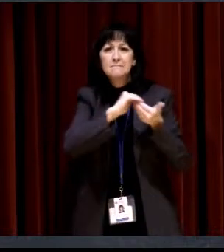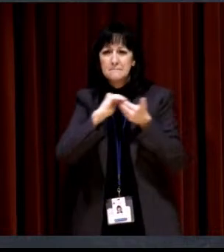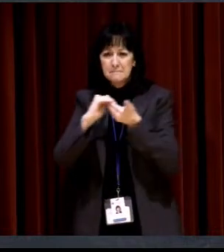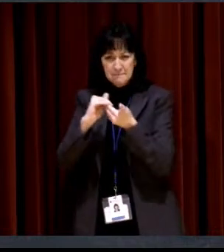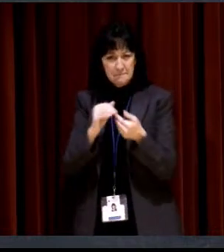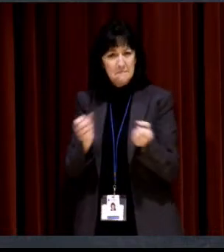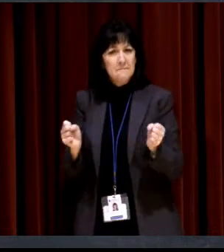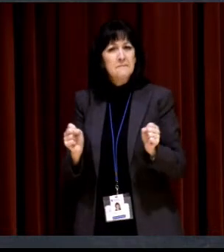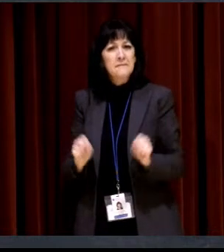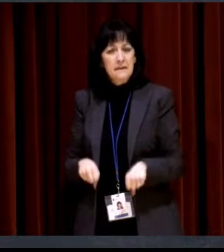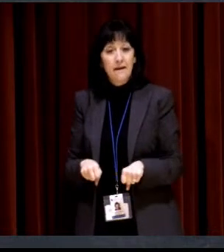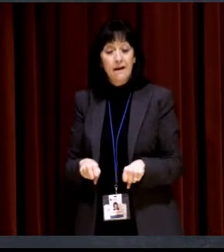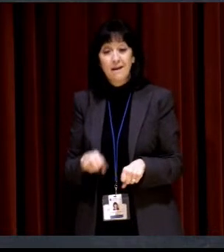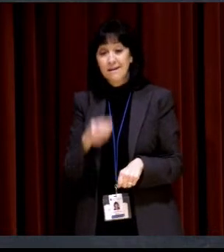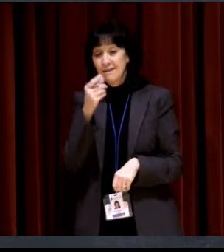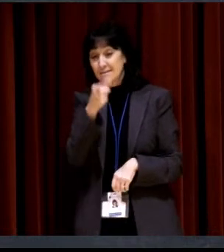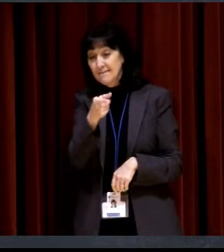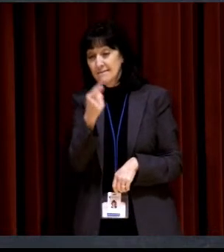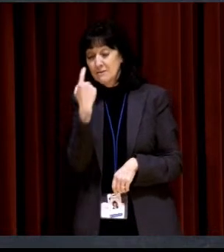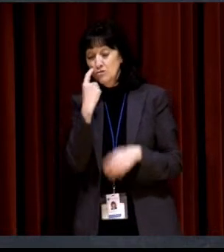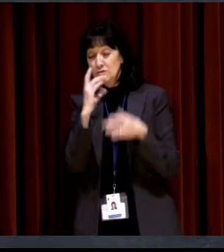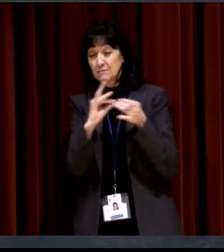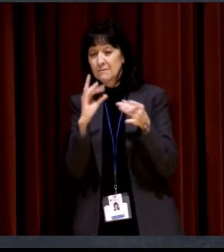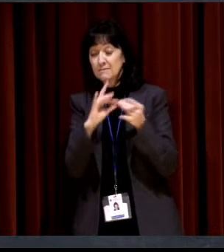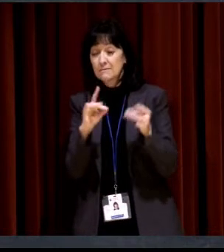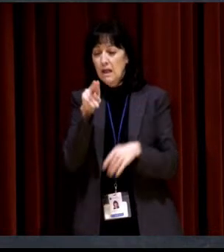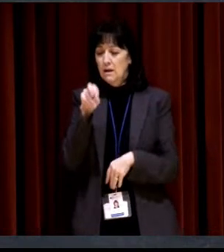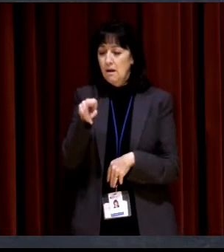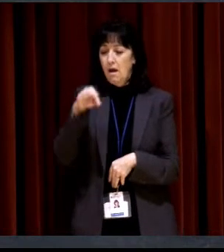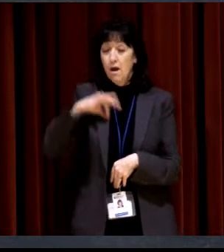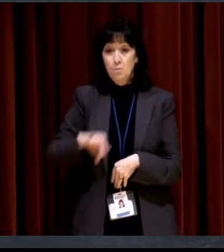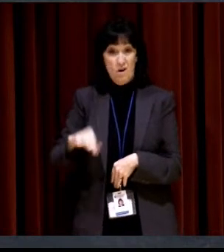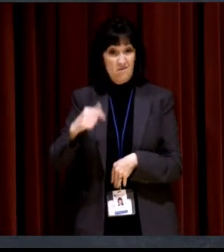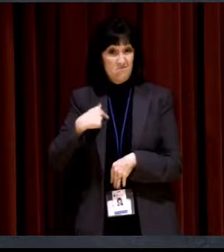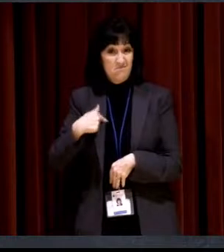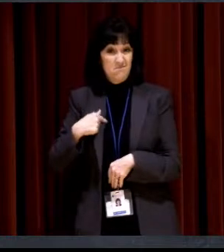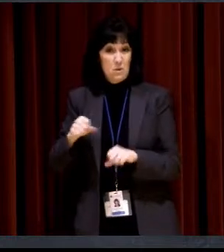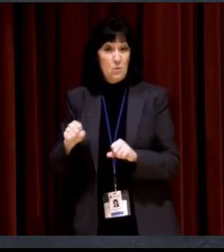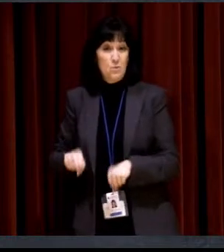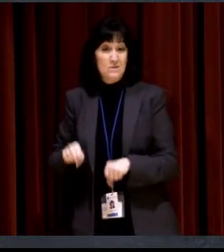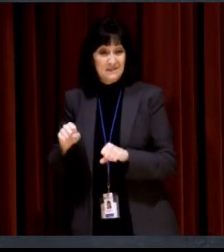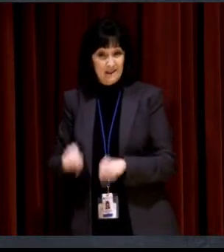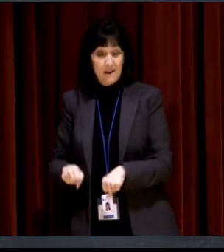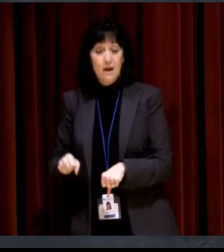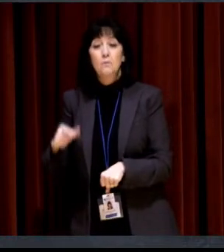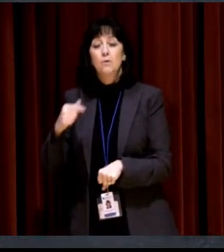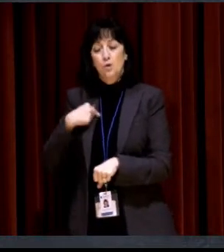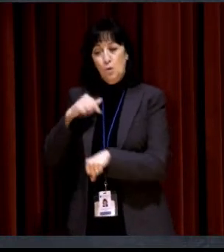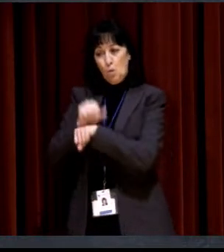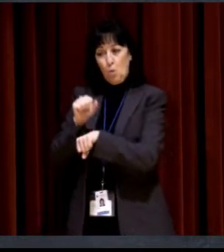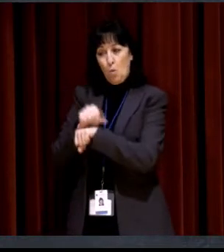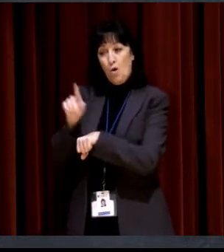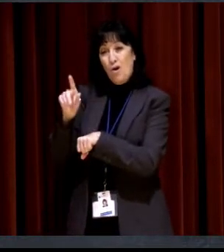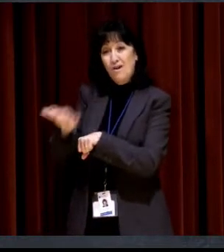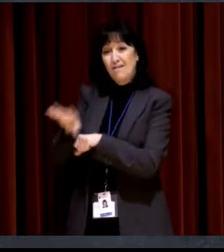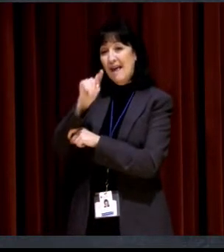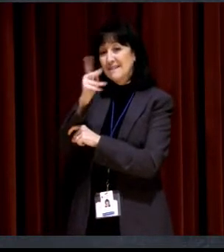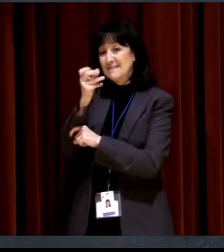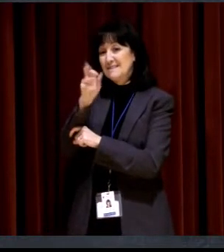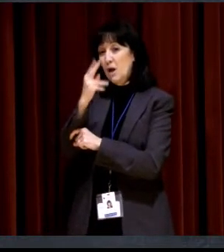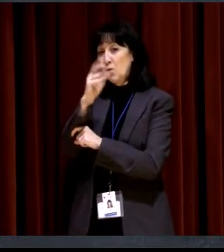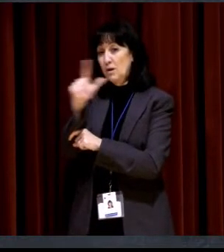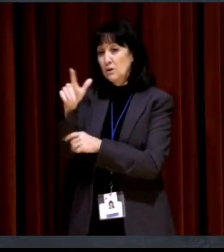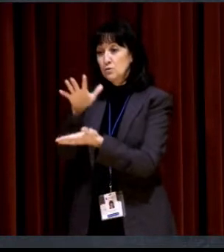through a change of careers to assist kindergarten at Tower Hill School before I married and had my own children, and was able to